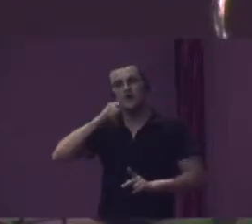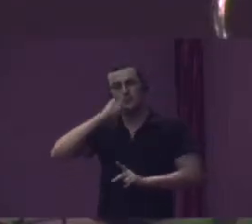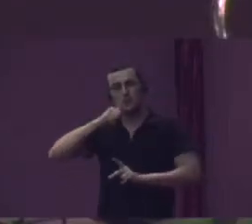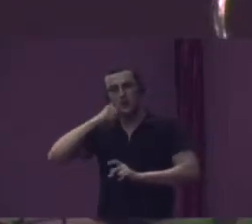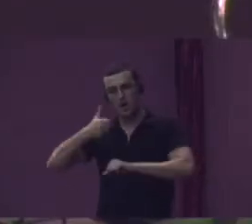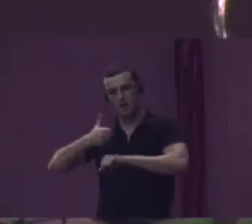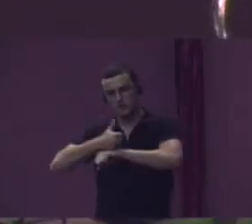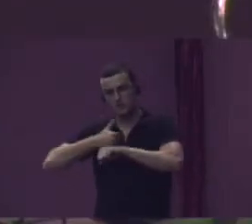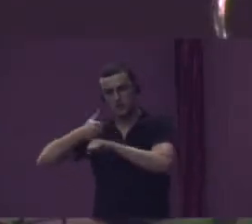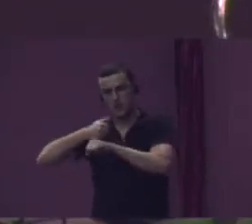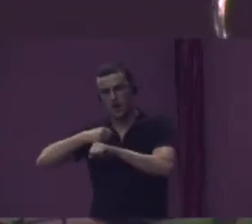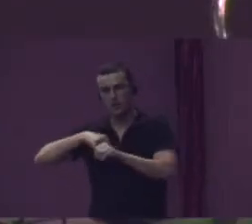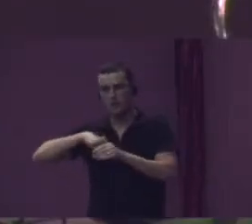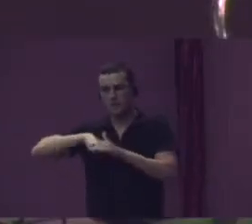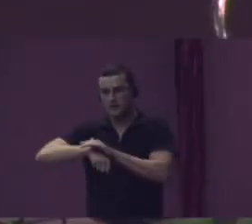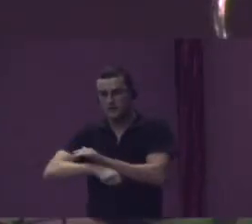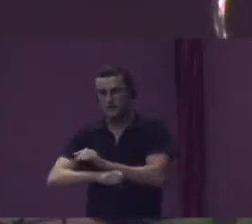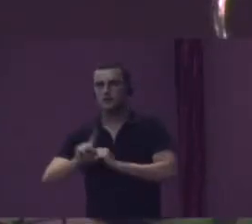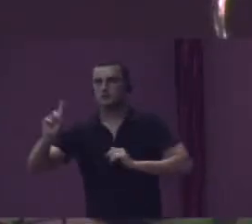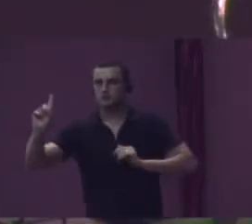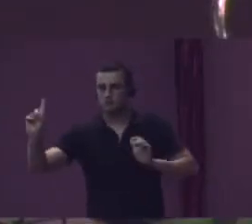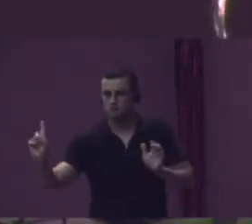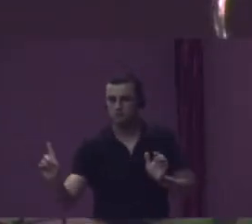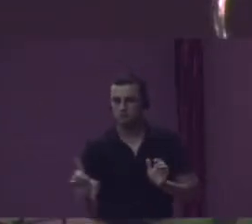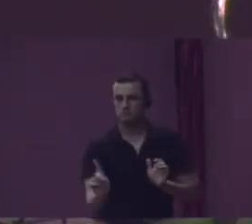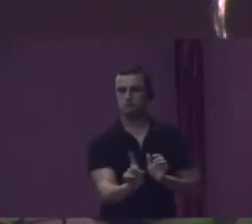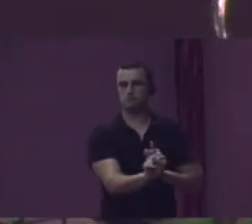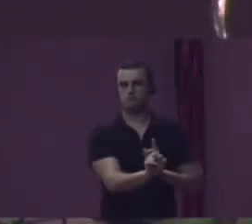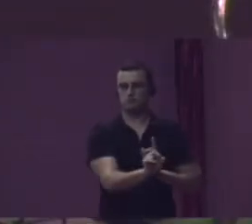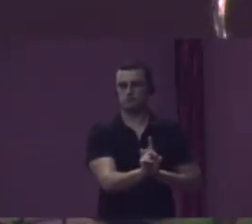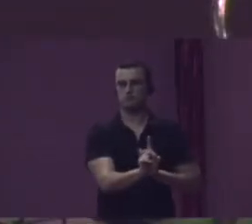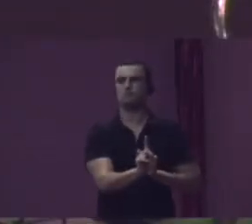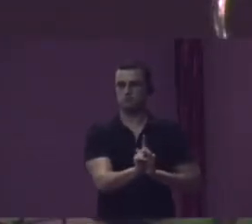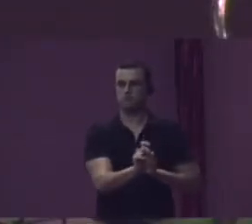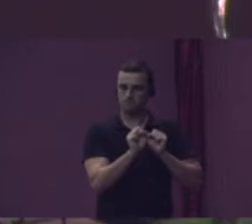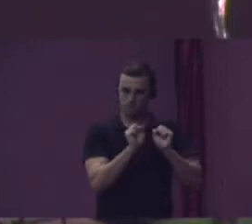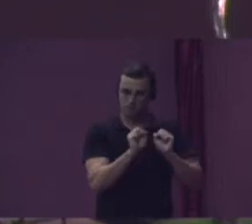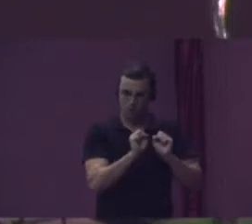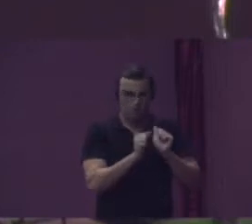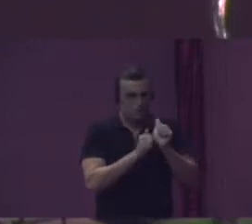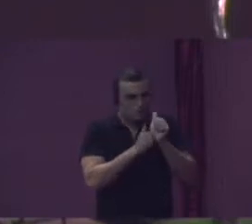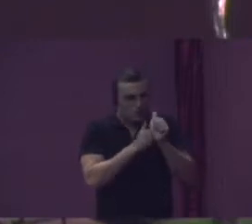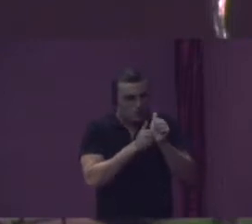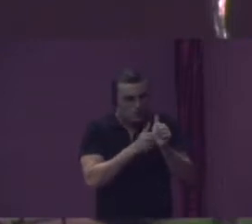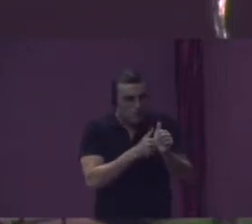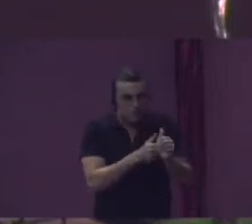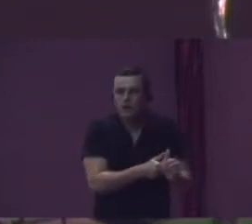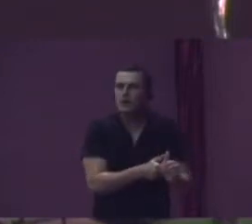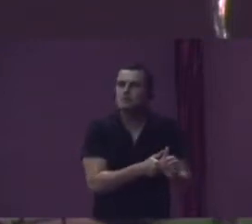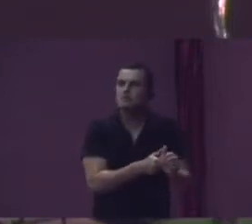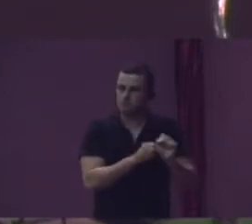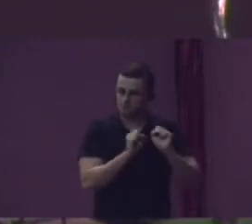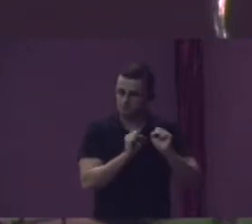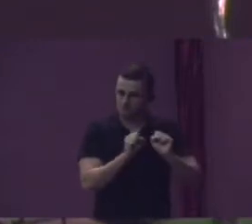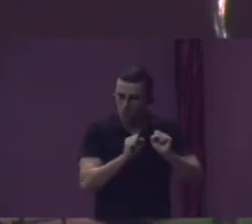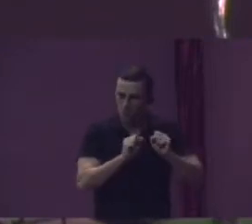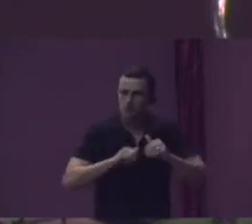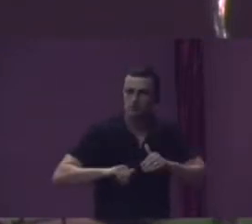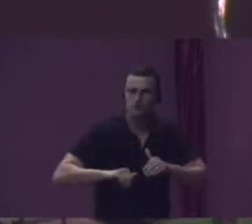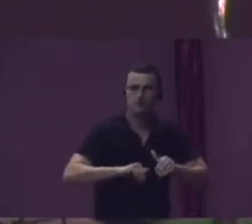and cesarean sections, and permitted mothers in labor to be accompanied by family and friends. In contrast,